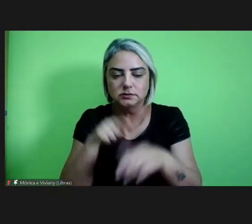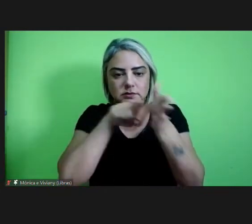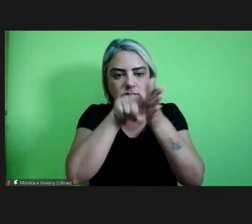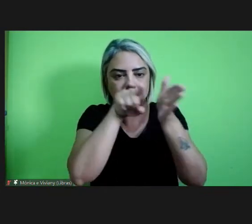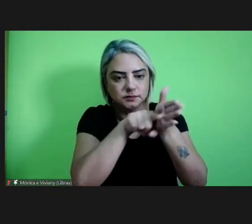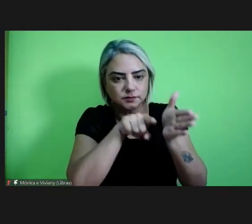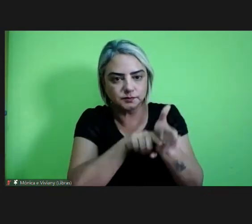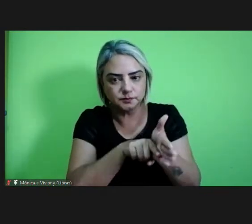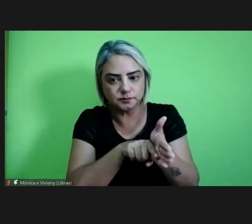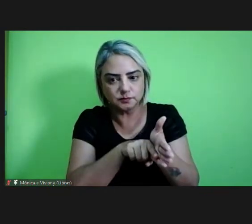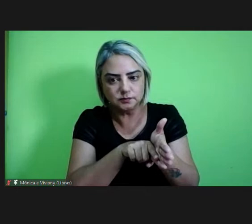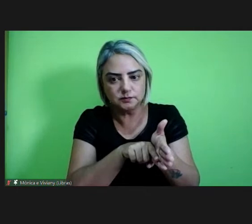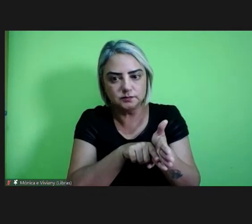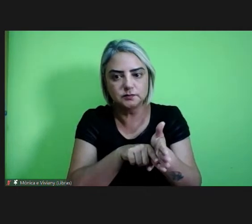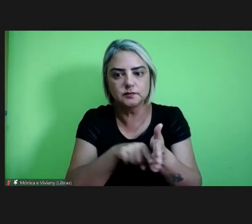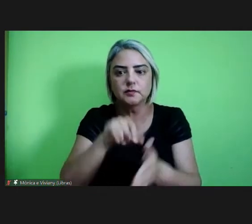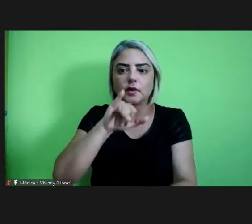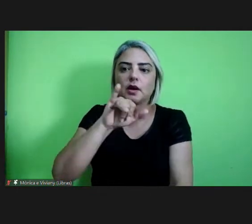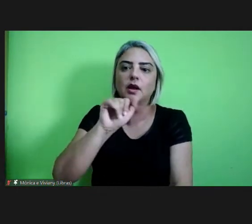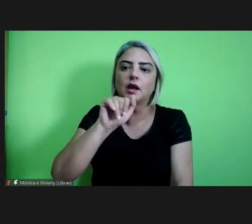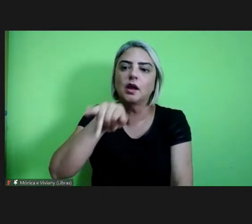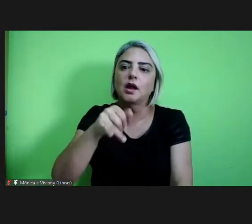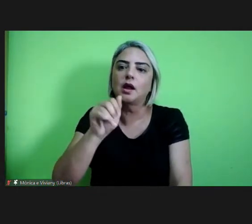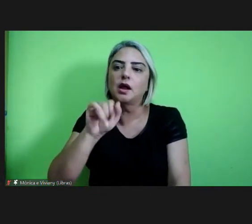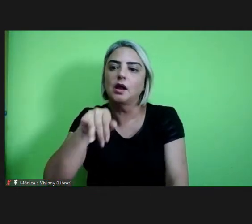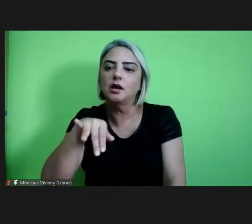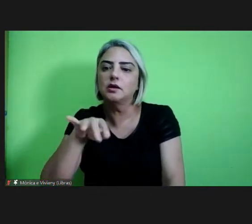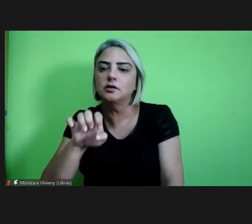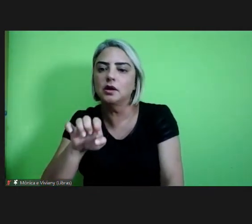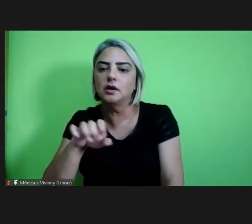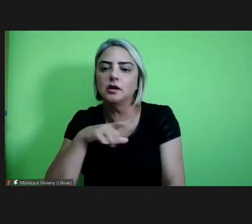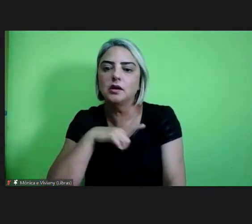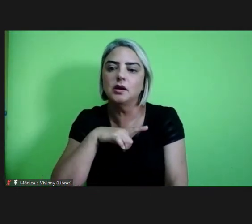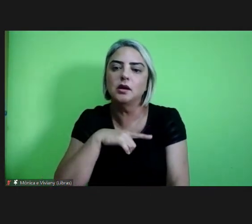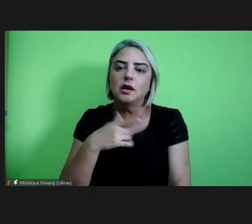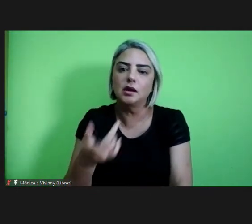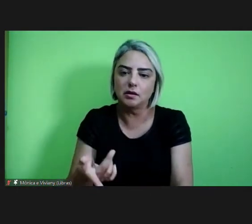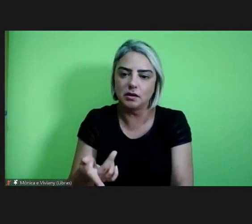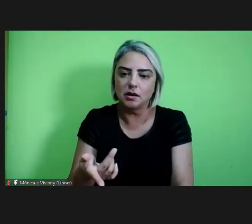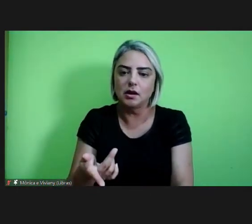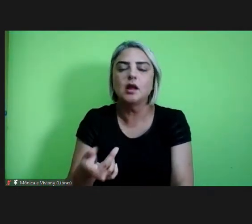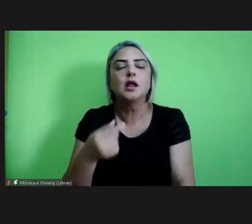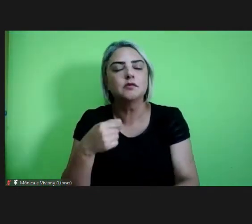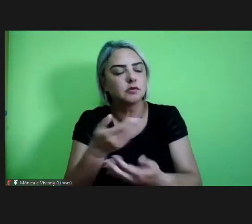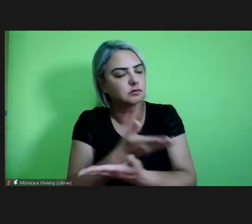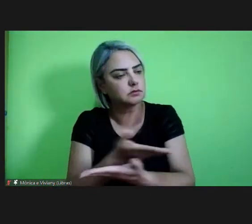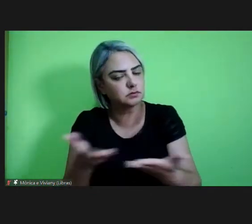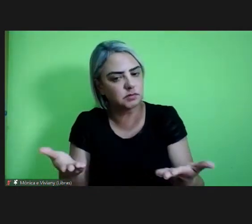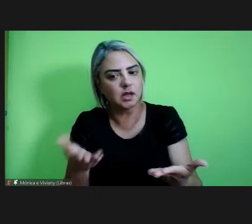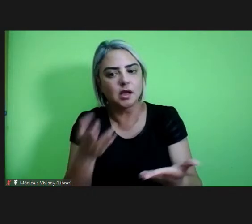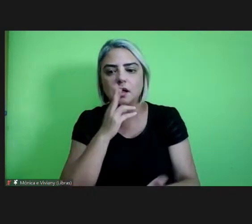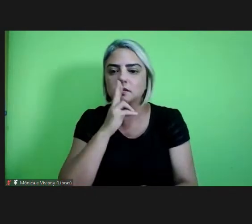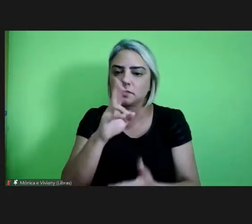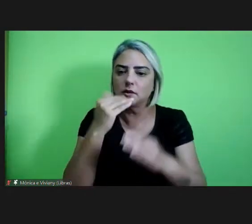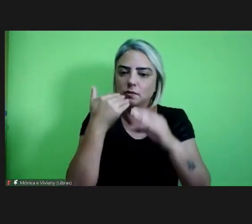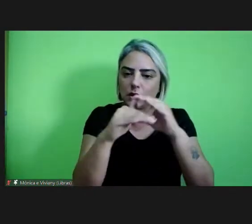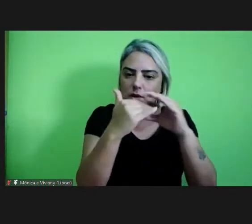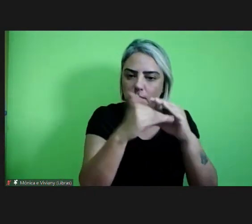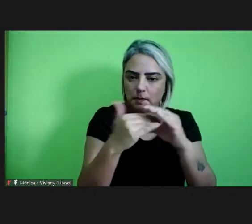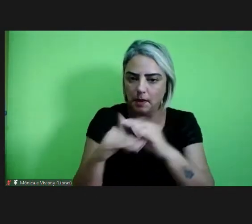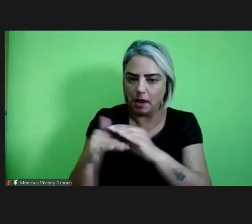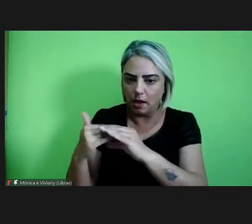perguntas, né? And unfortunately, it was not possible for Dr. James to answer some questions, to